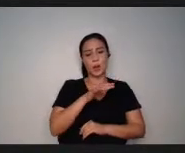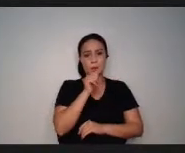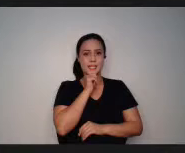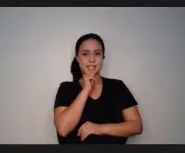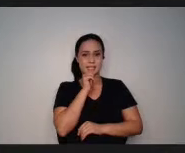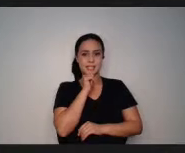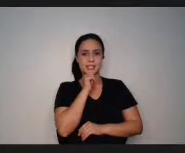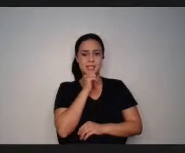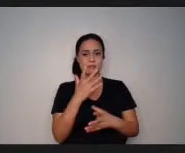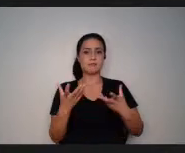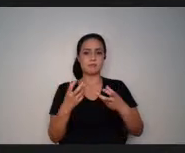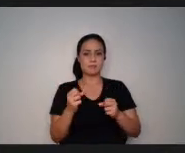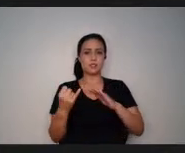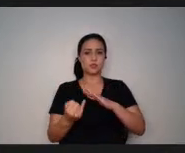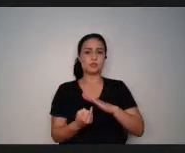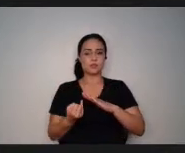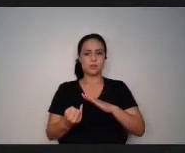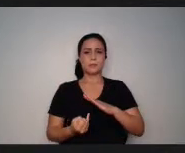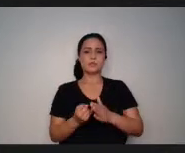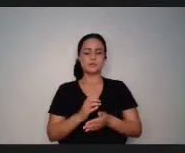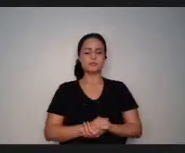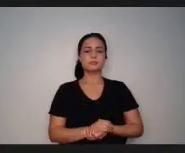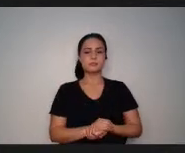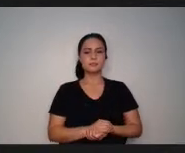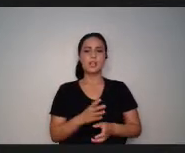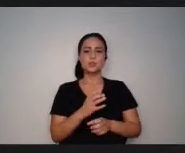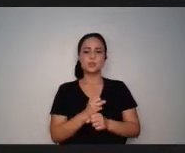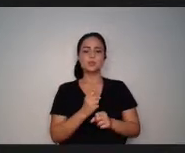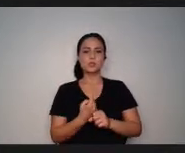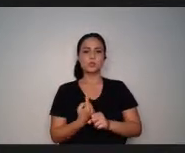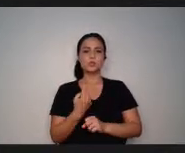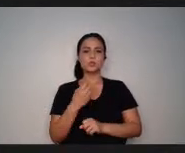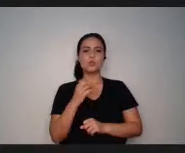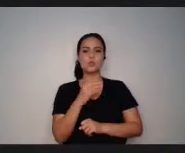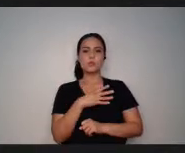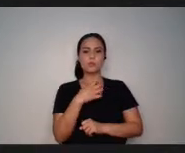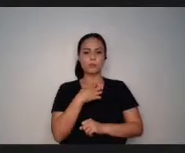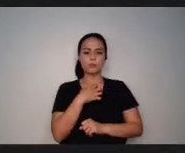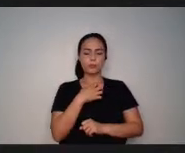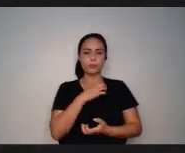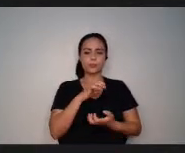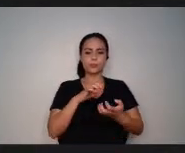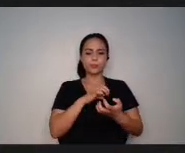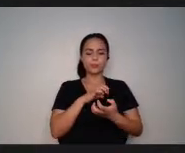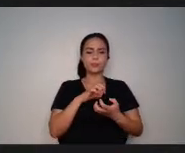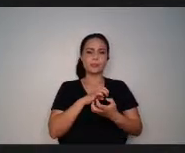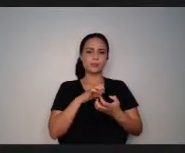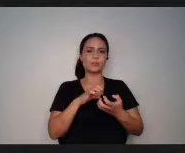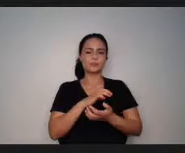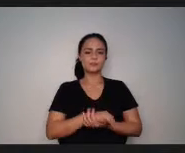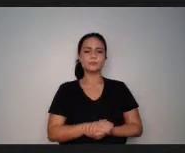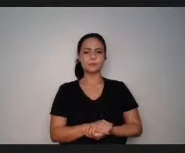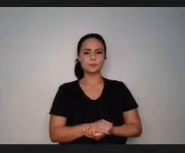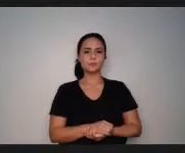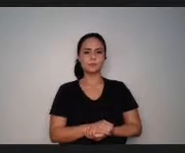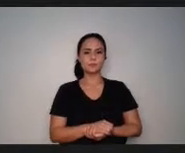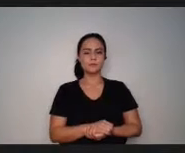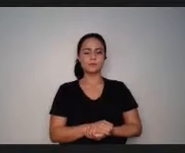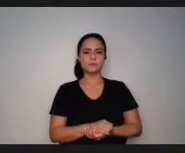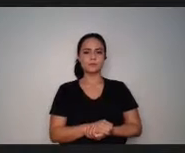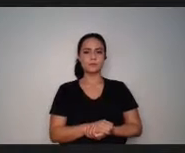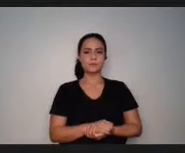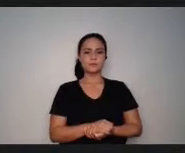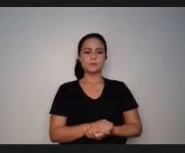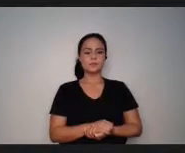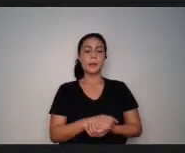unfortunately, generally, are still being accepted institutionally, and we need to speak about a